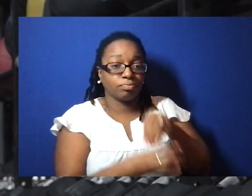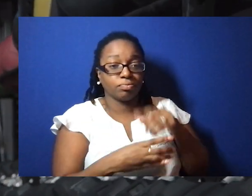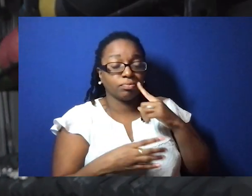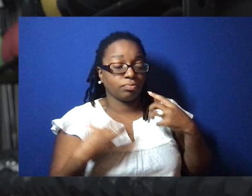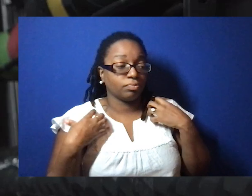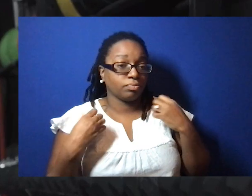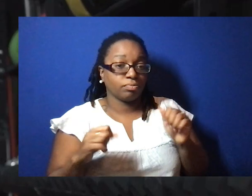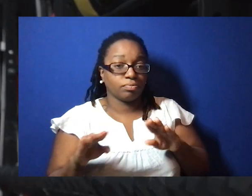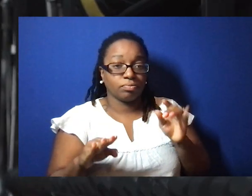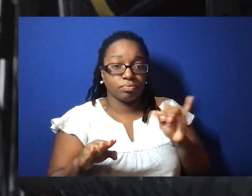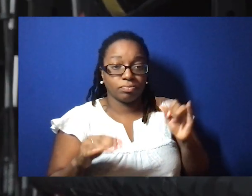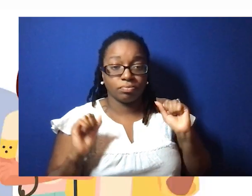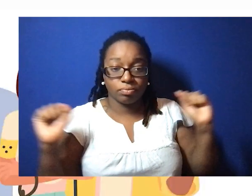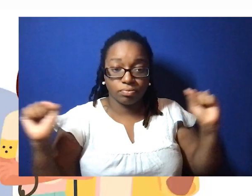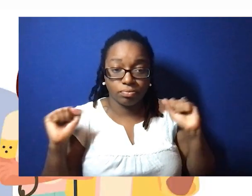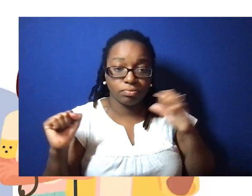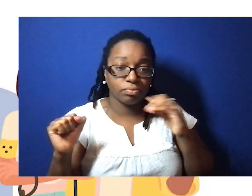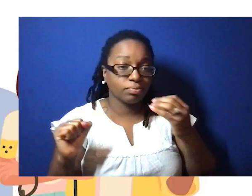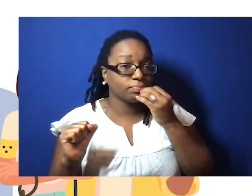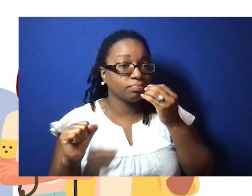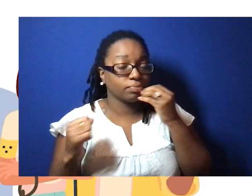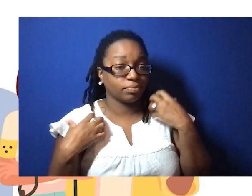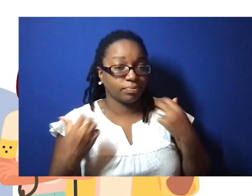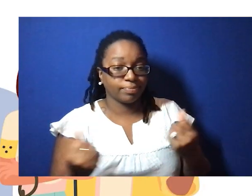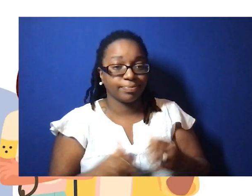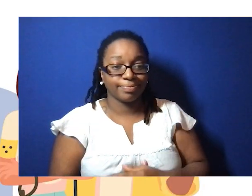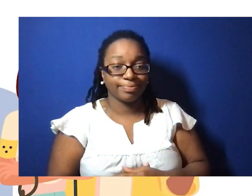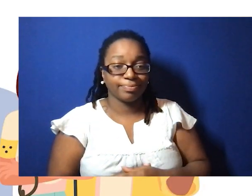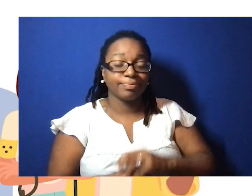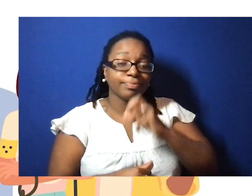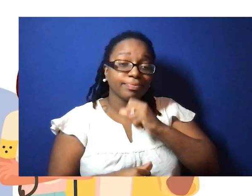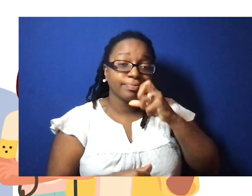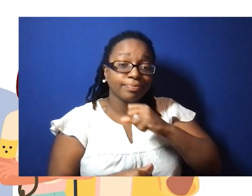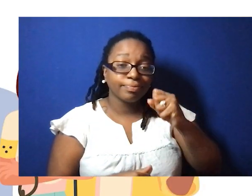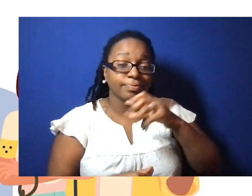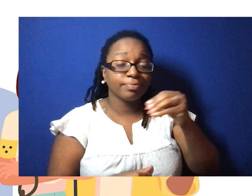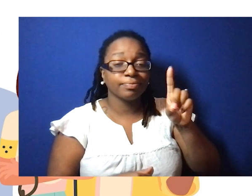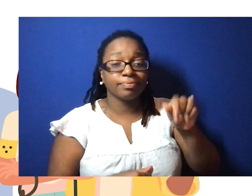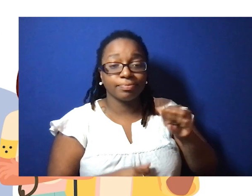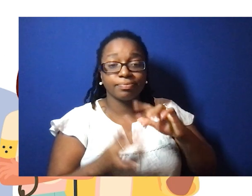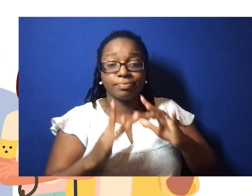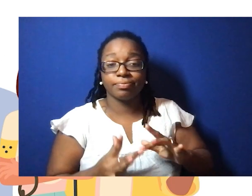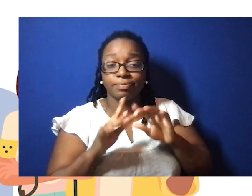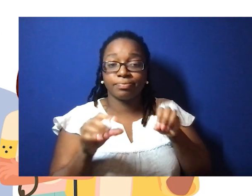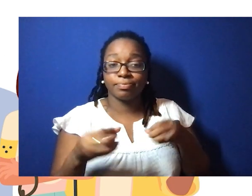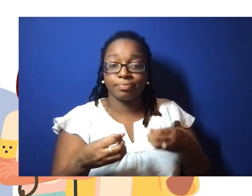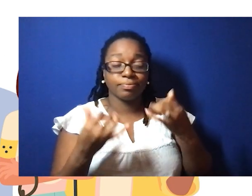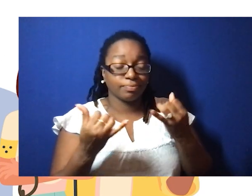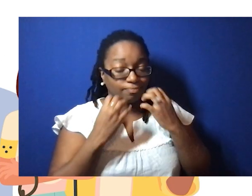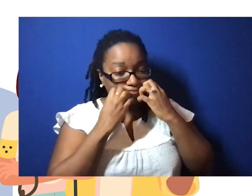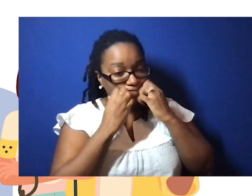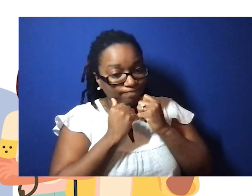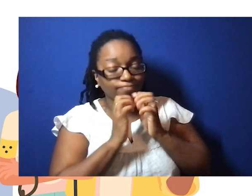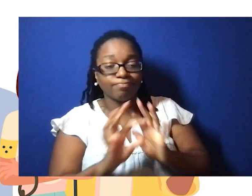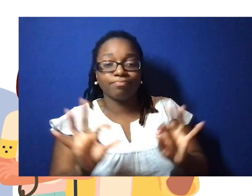engaging in health behaviors like exercising and eating healthy. Aging and Disability Network organizations are